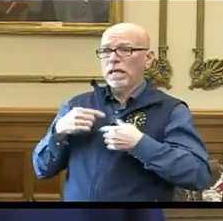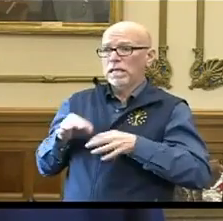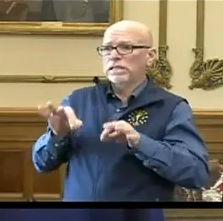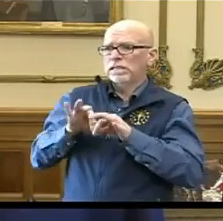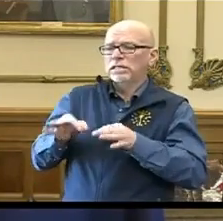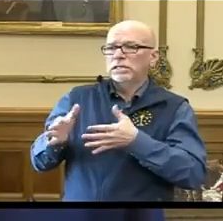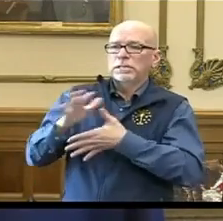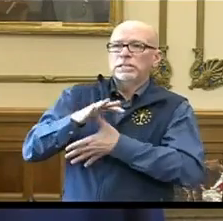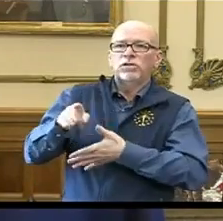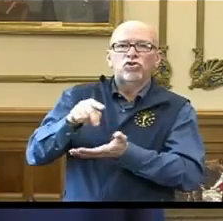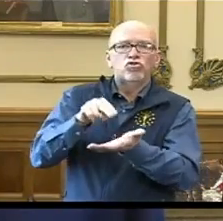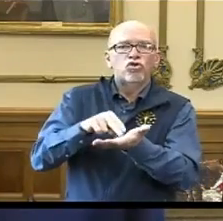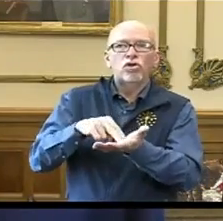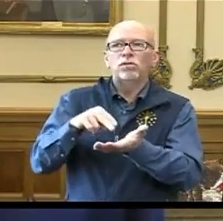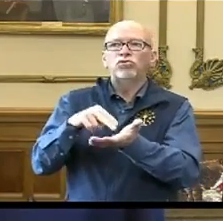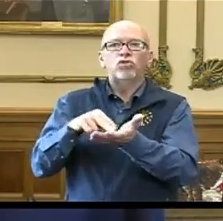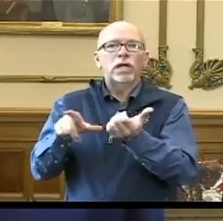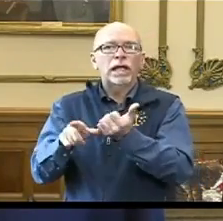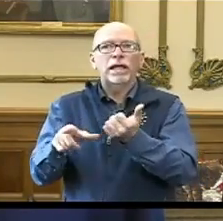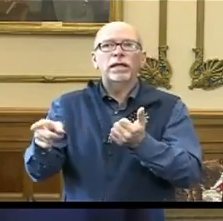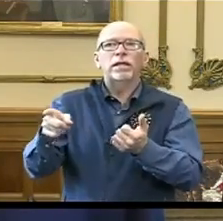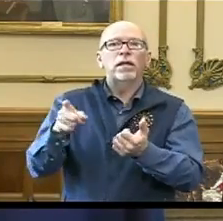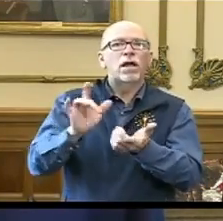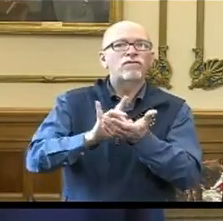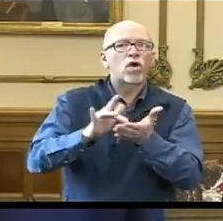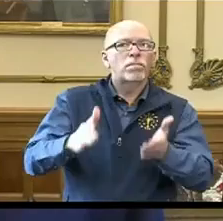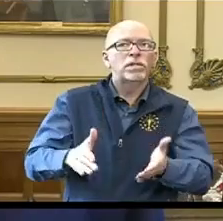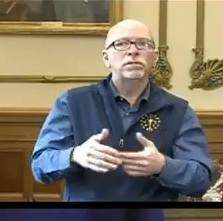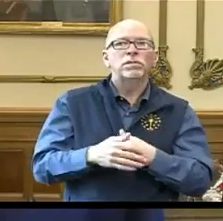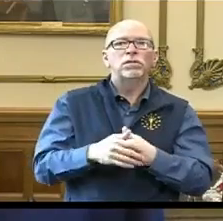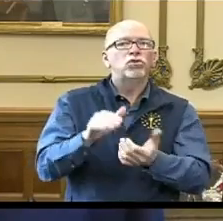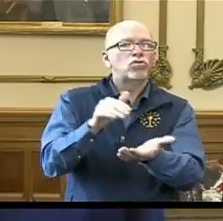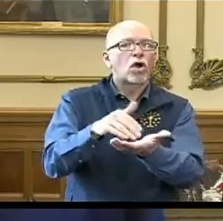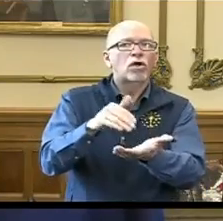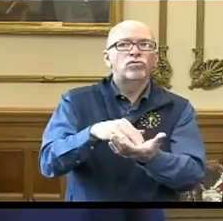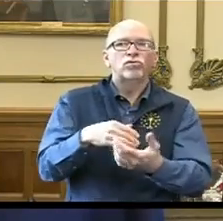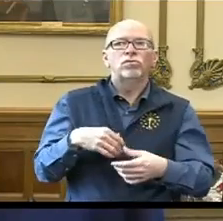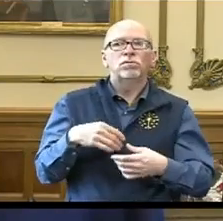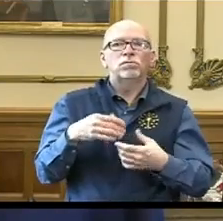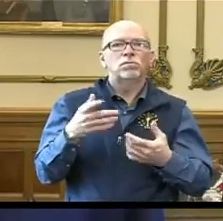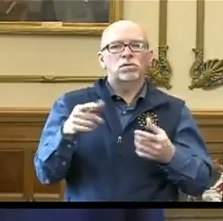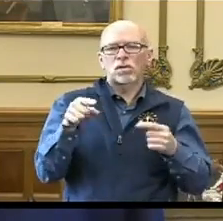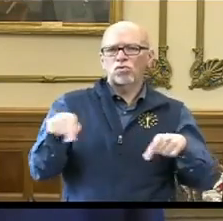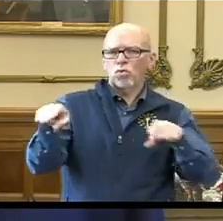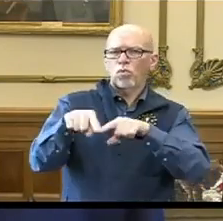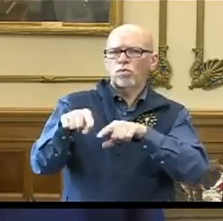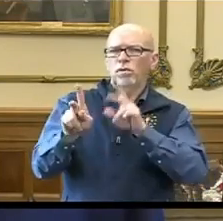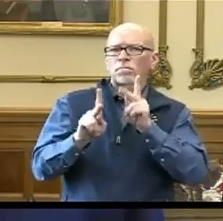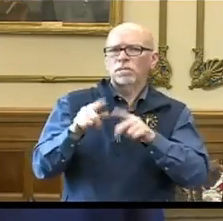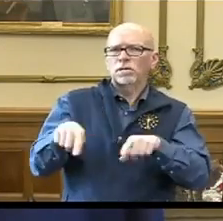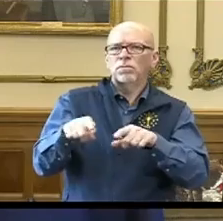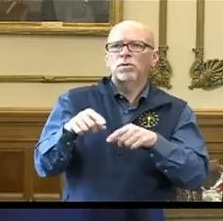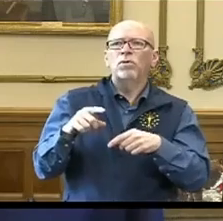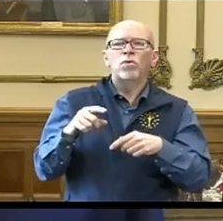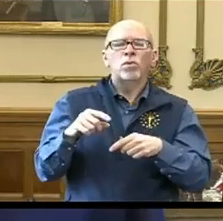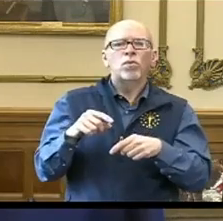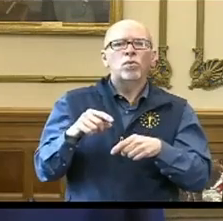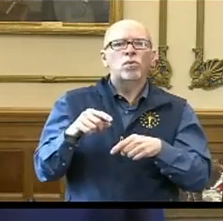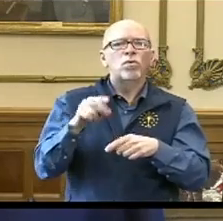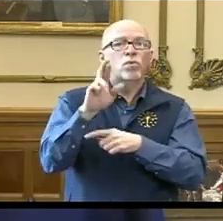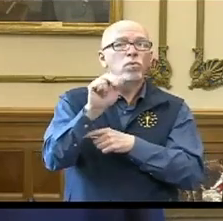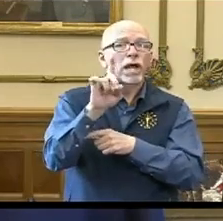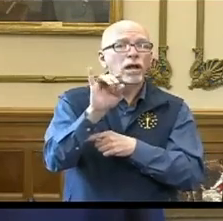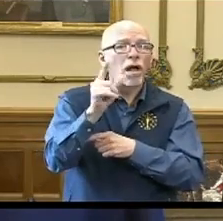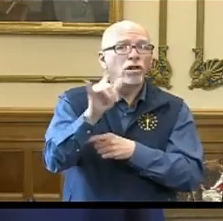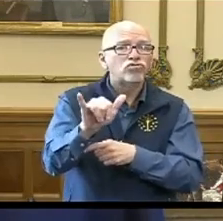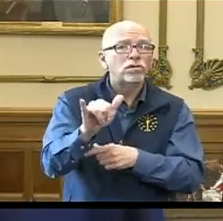the nurse aides and the pharmacists and the doctors. Those are the folks who, the